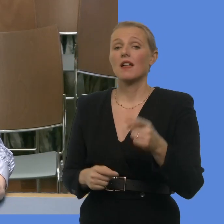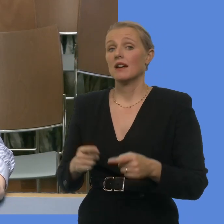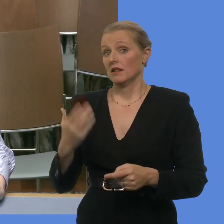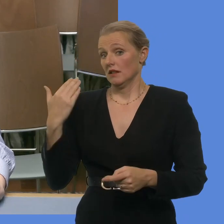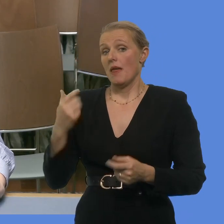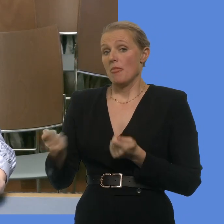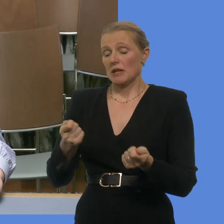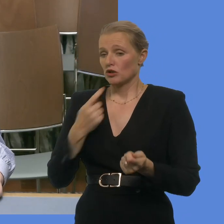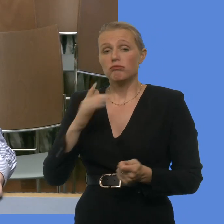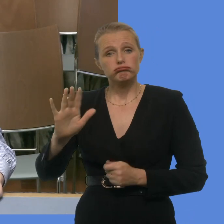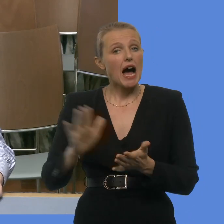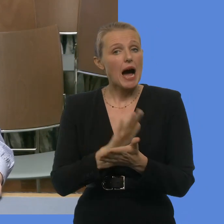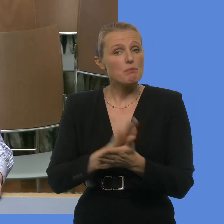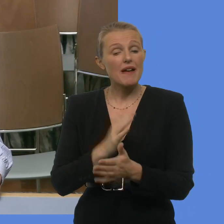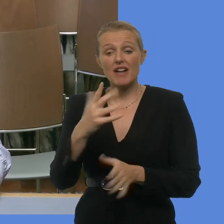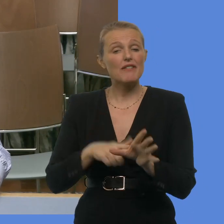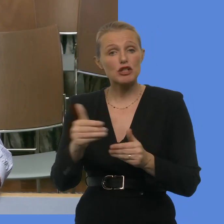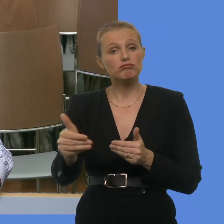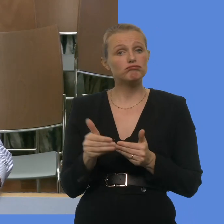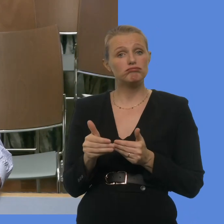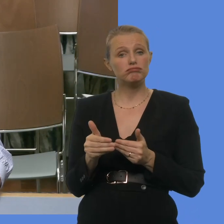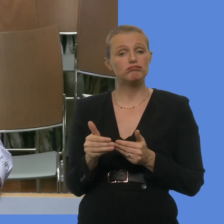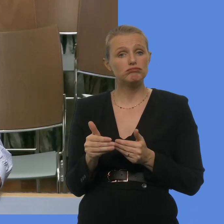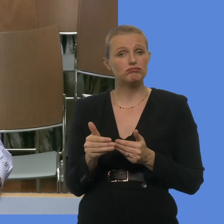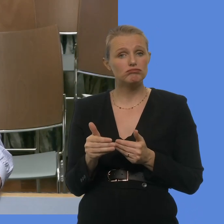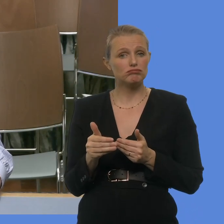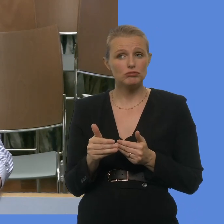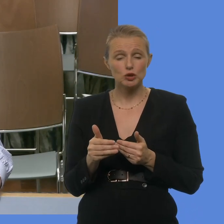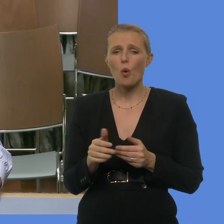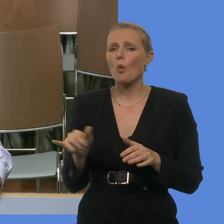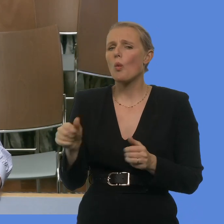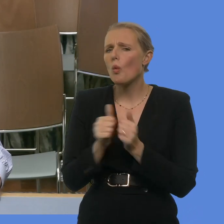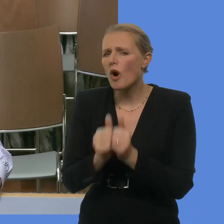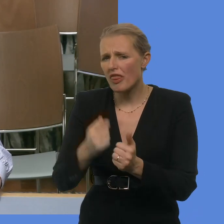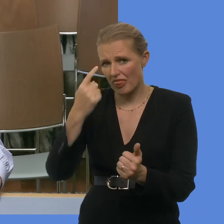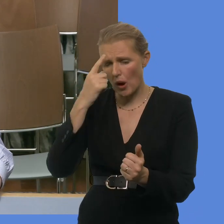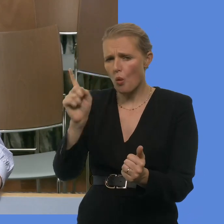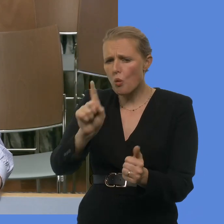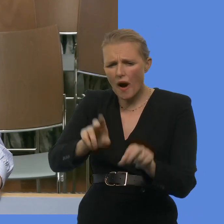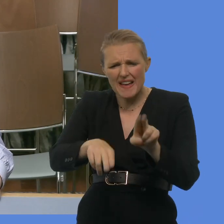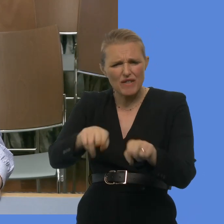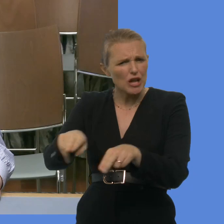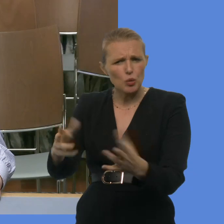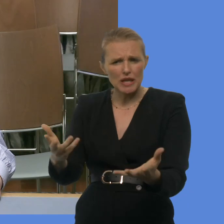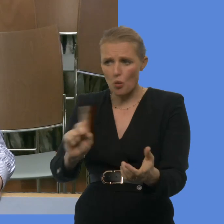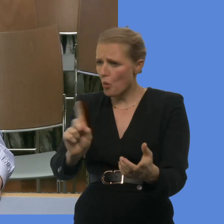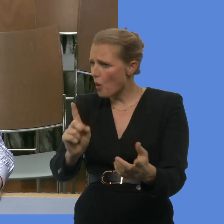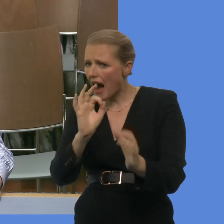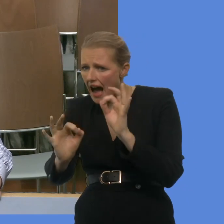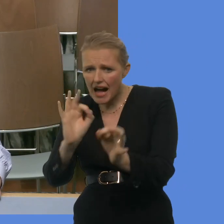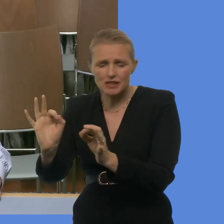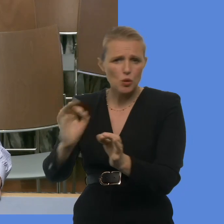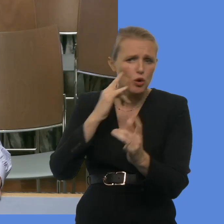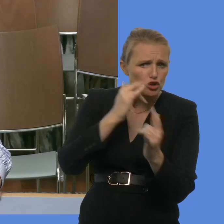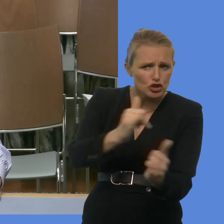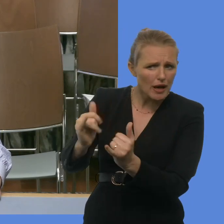cycle. So potential further considerations might include whether evaluation metrics should be specified and the advantages of shorter initial